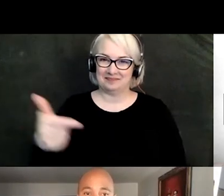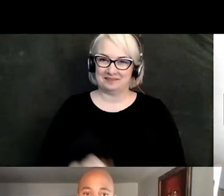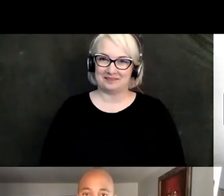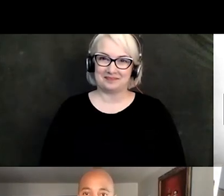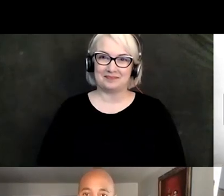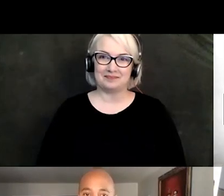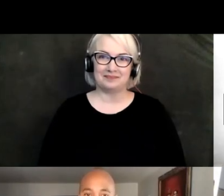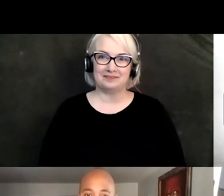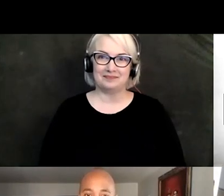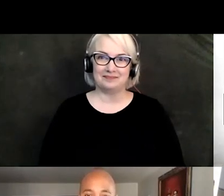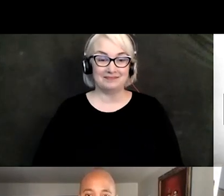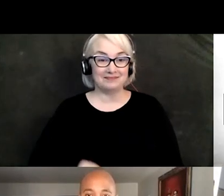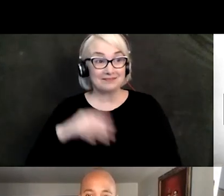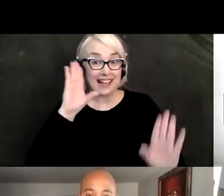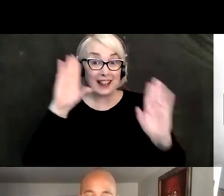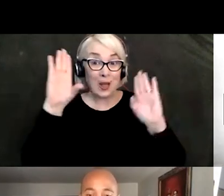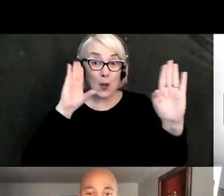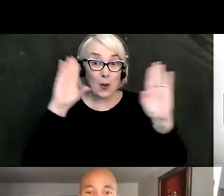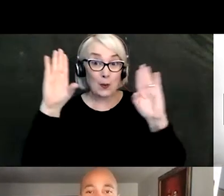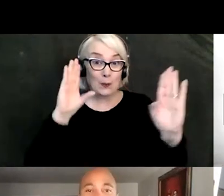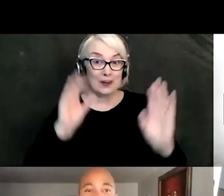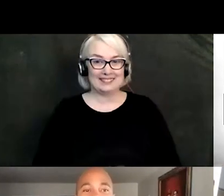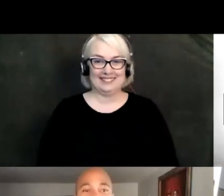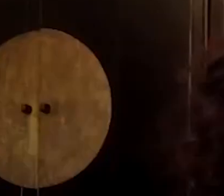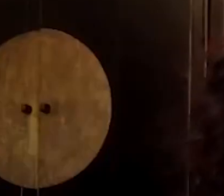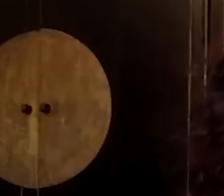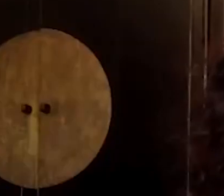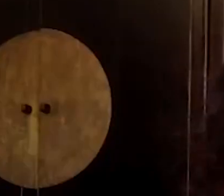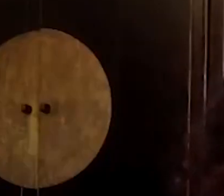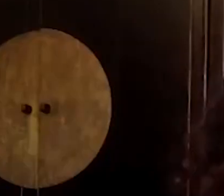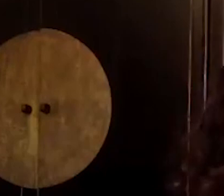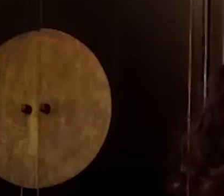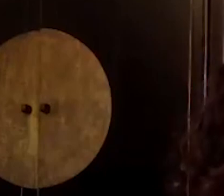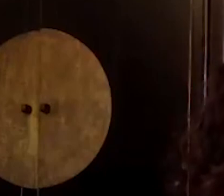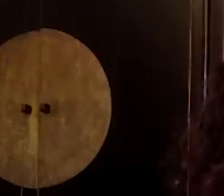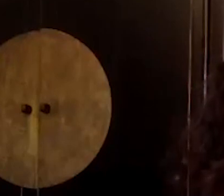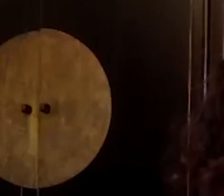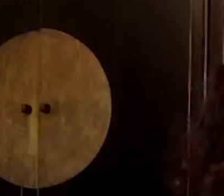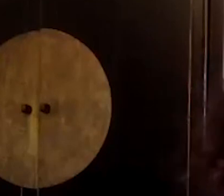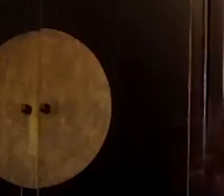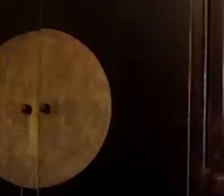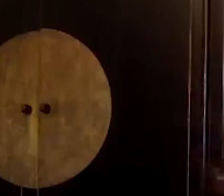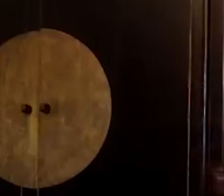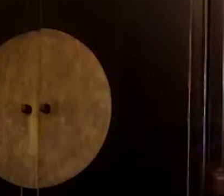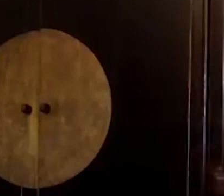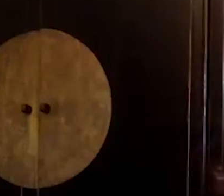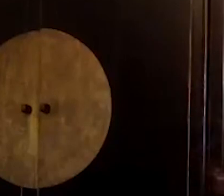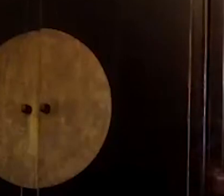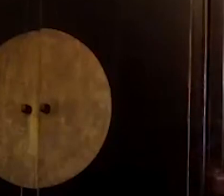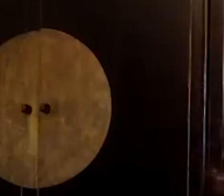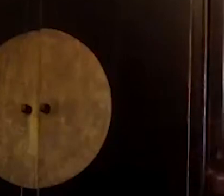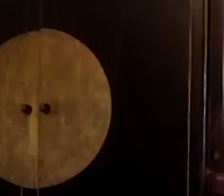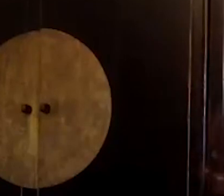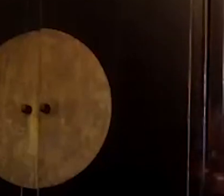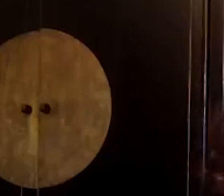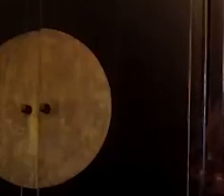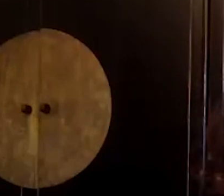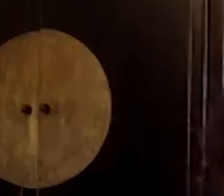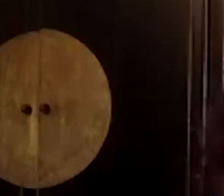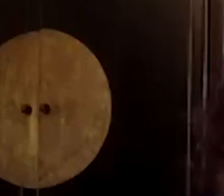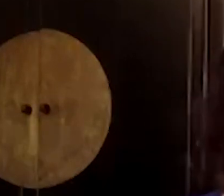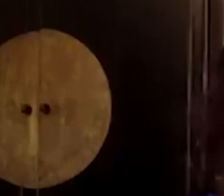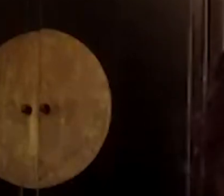Hello. Hey. Um, okay. I wrote previously on, um,